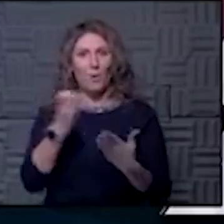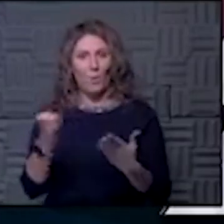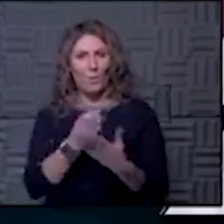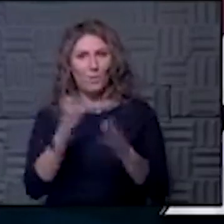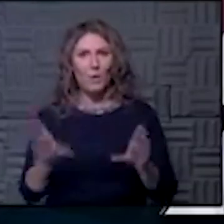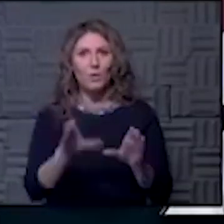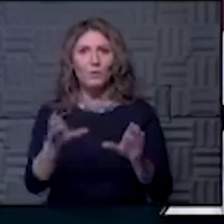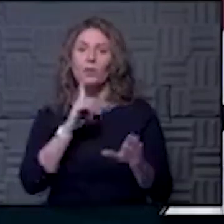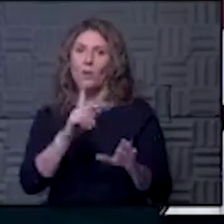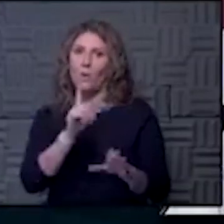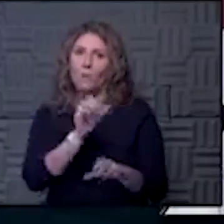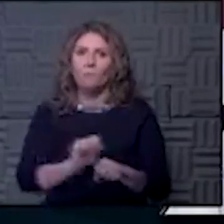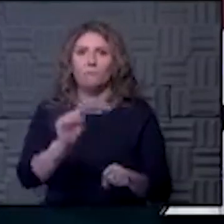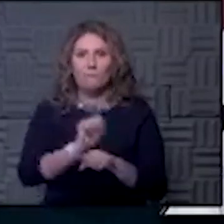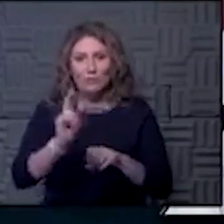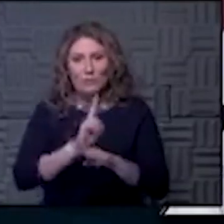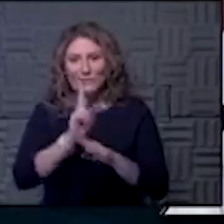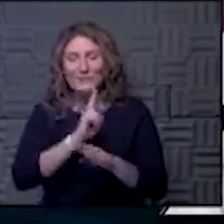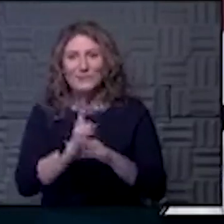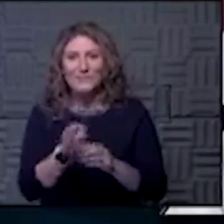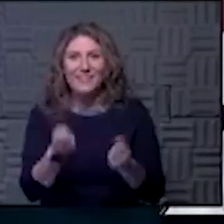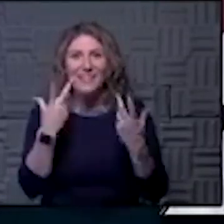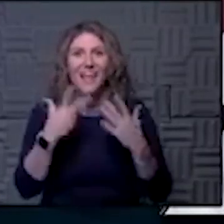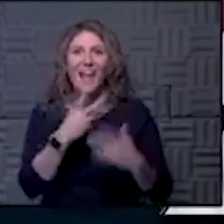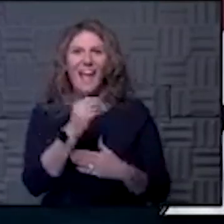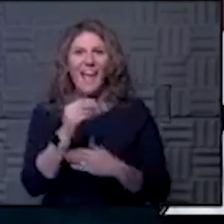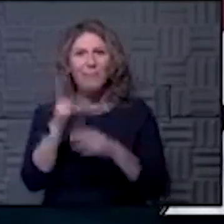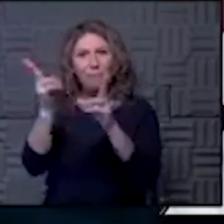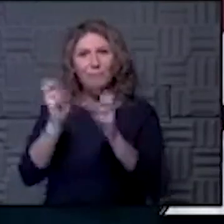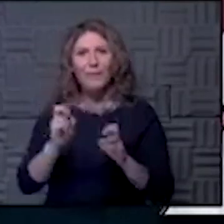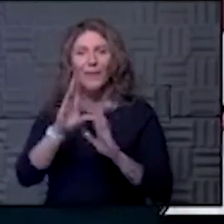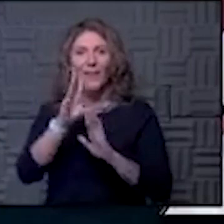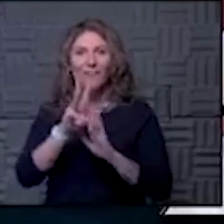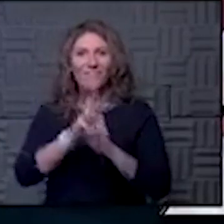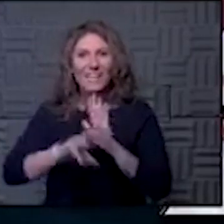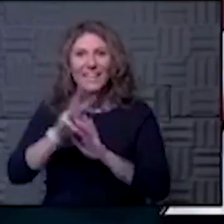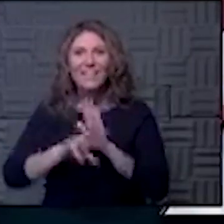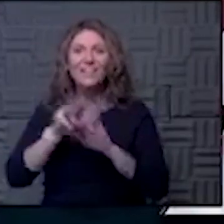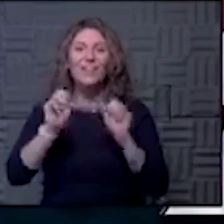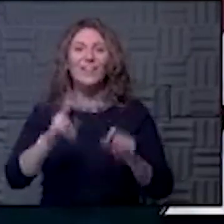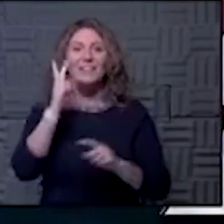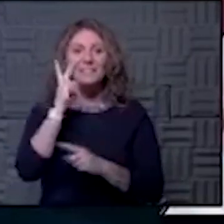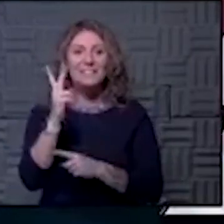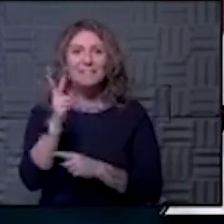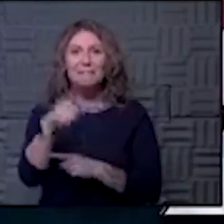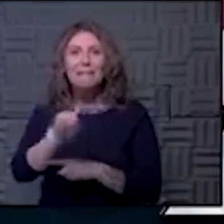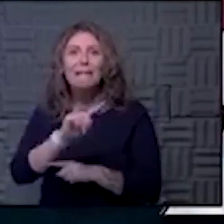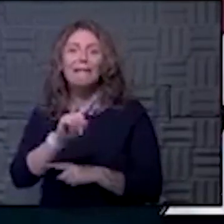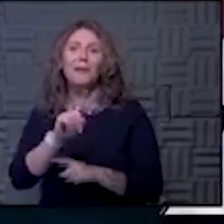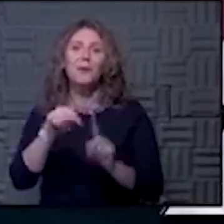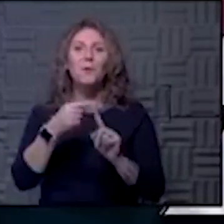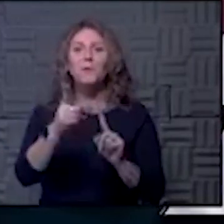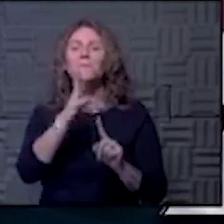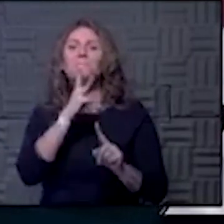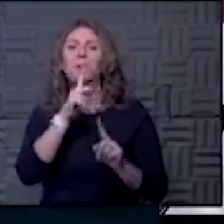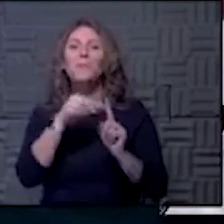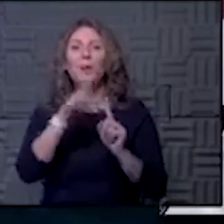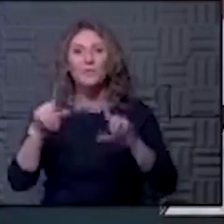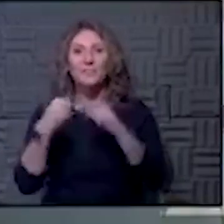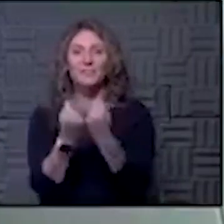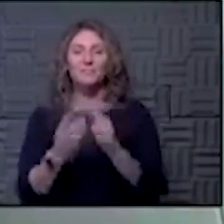know it's been getting a pretty big workout, and I think we grabbed a little video so people can see as you move around there, Rachel. So talk to us a little bit about your